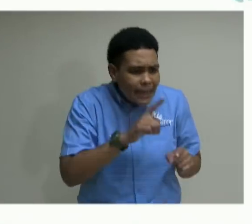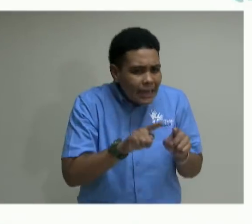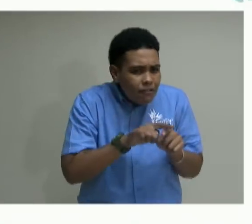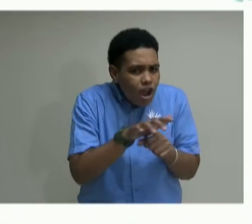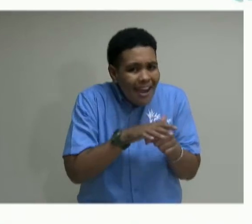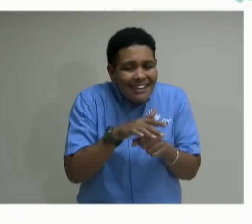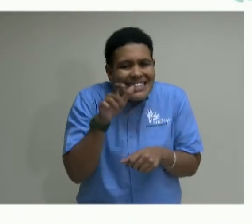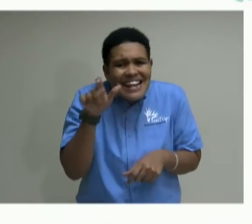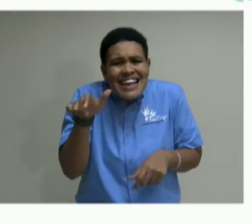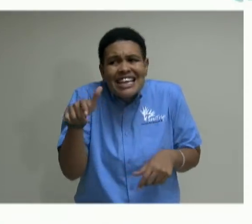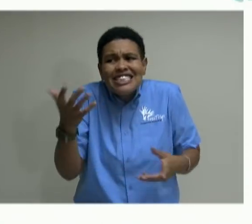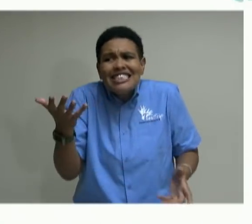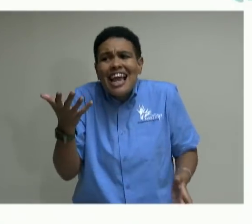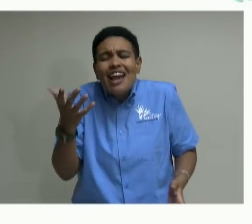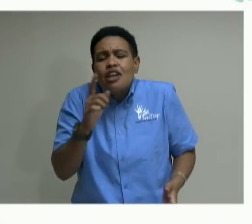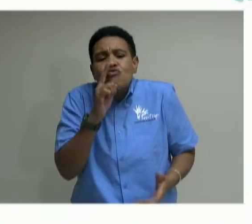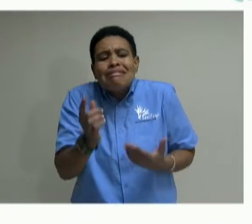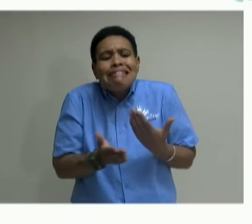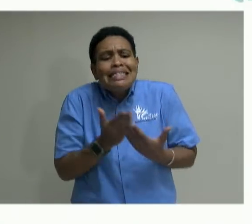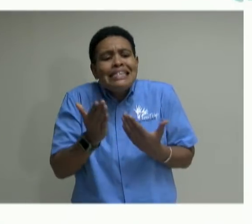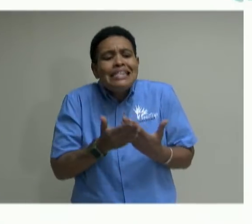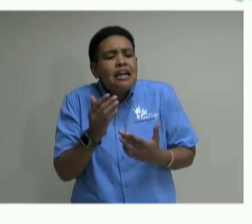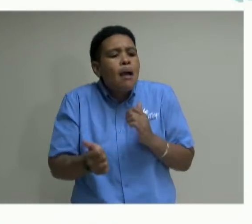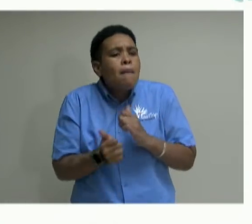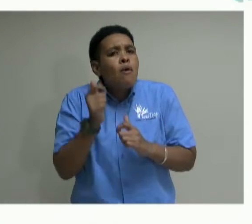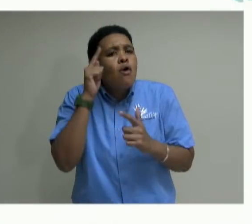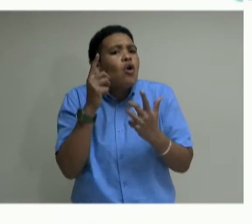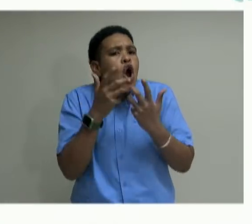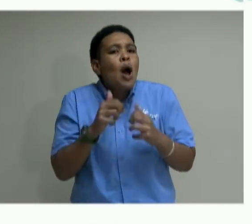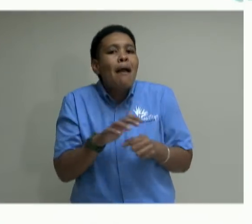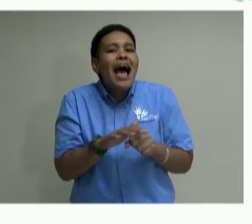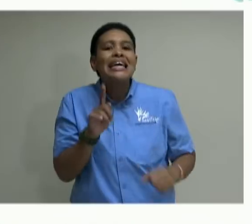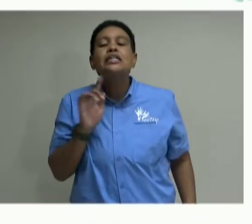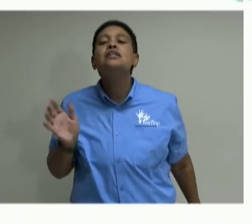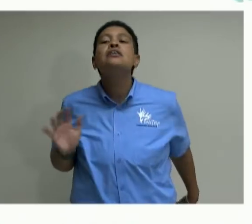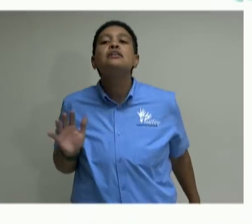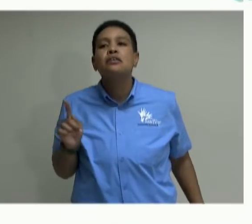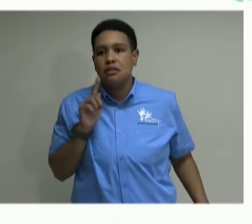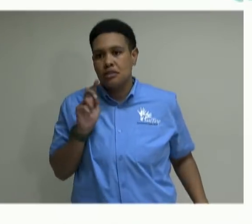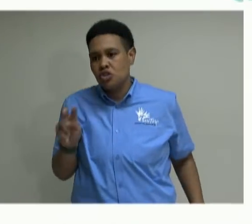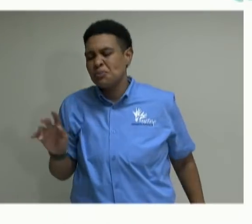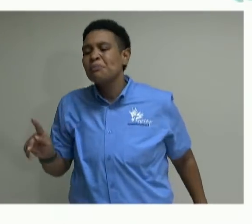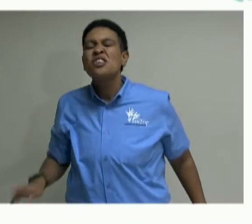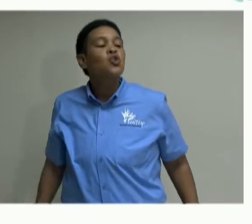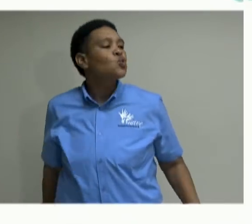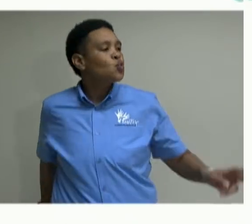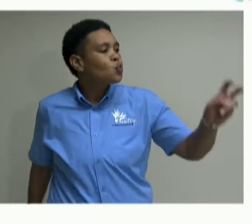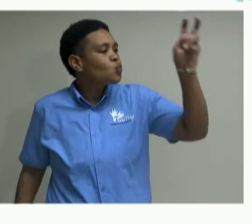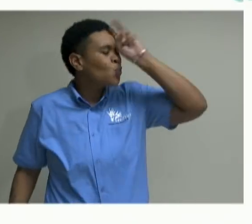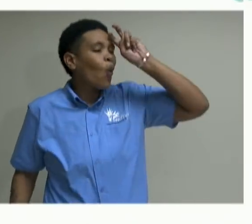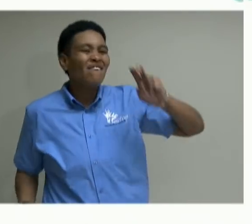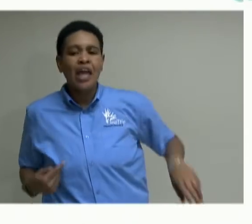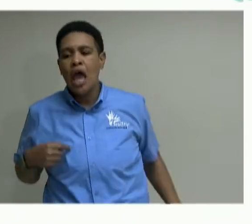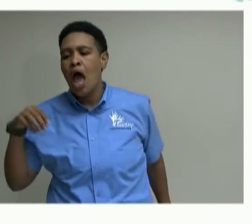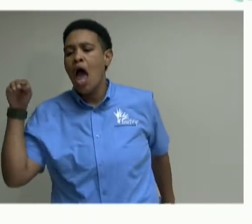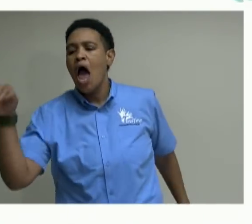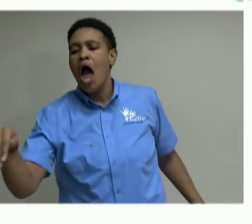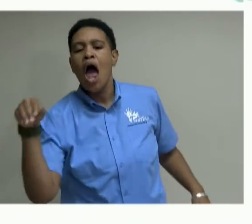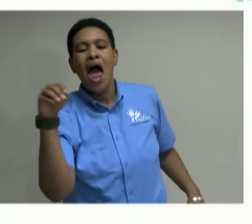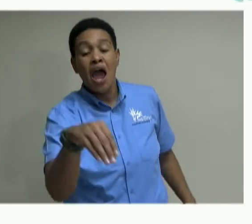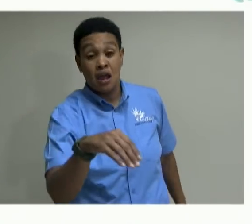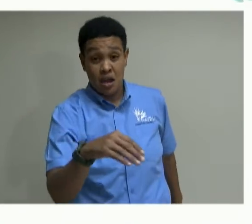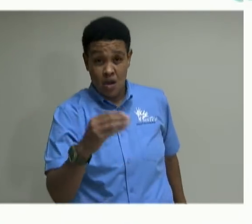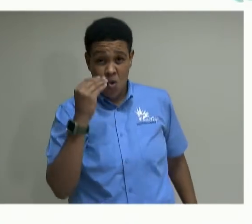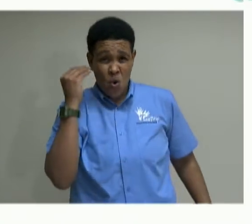were not necessarily the easiest and most compliant areas. And we took out those individuals who had poor home conditions